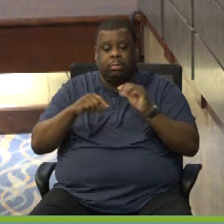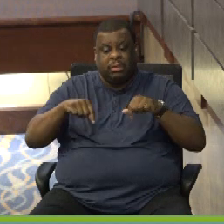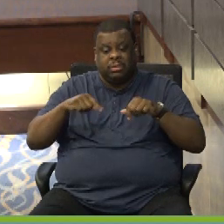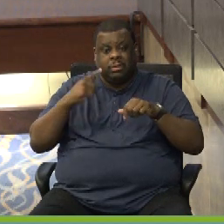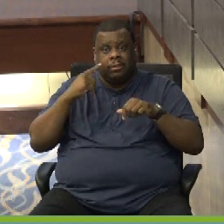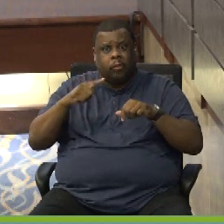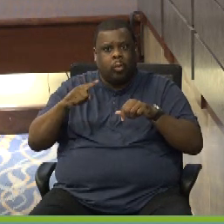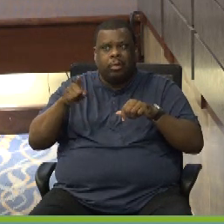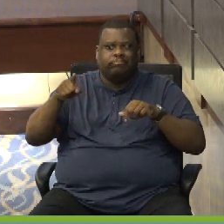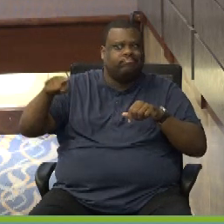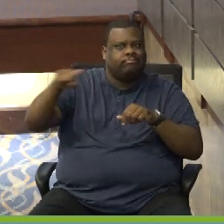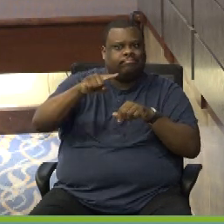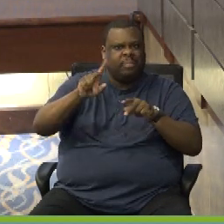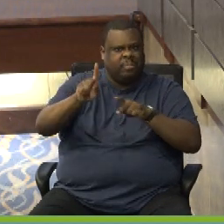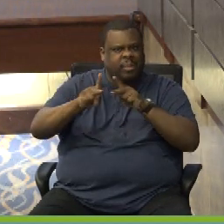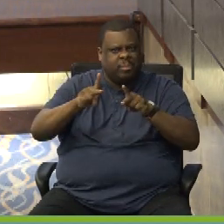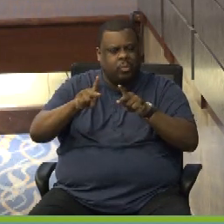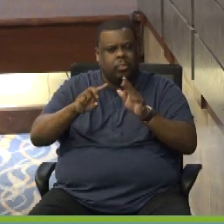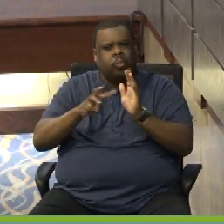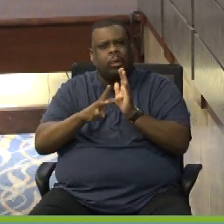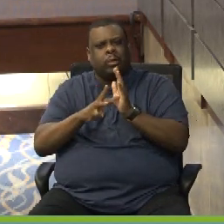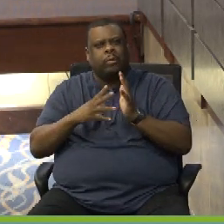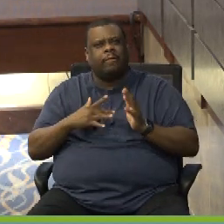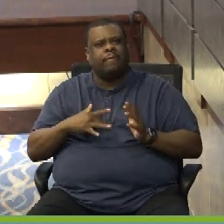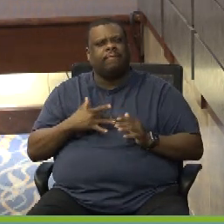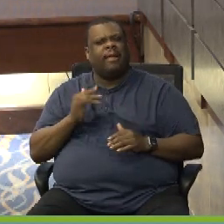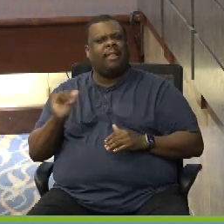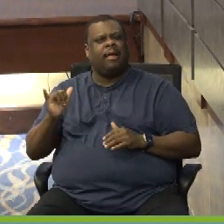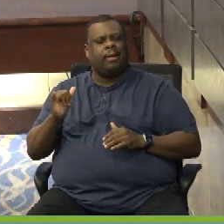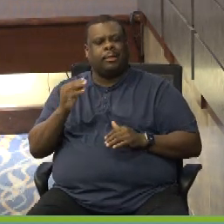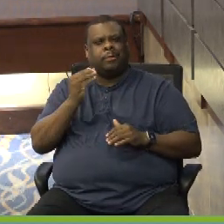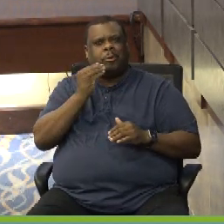feels like home, where we all belong and thrive together.